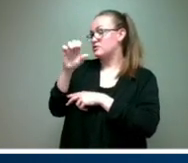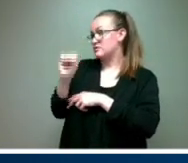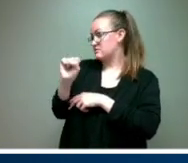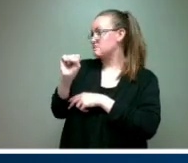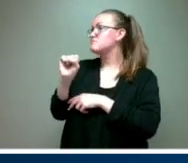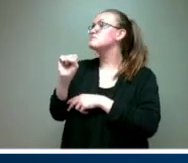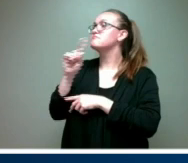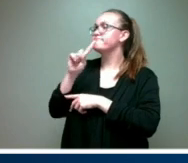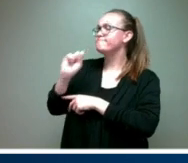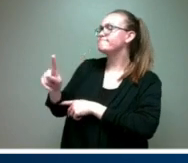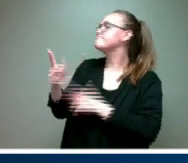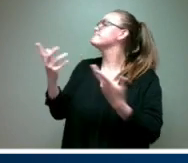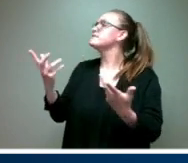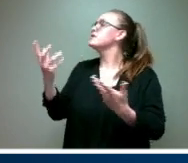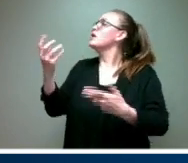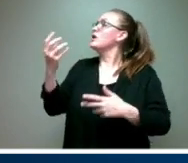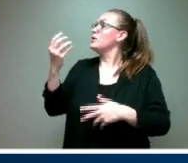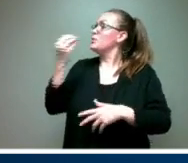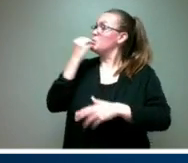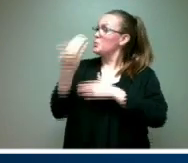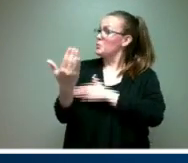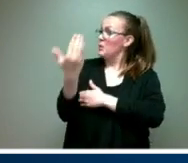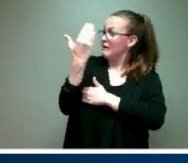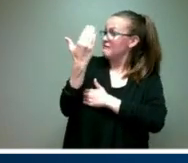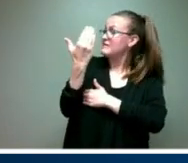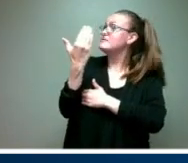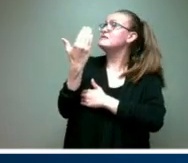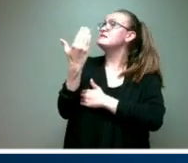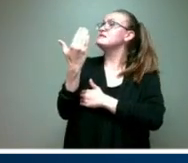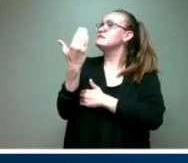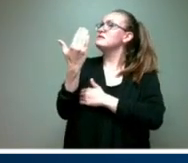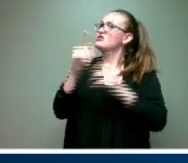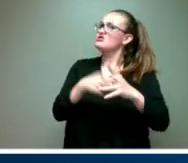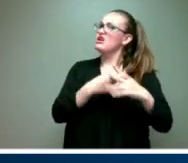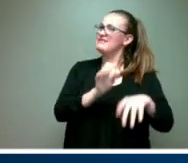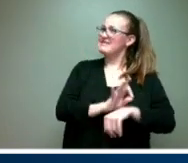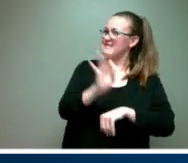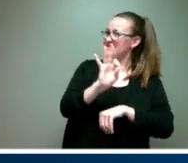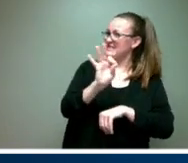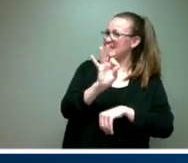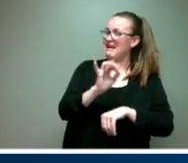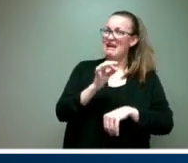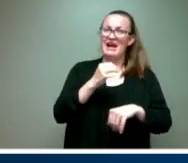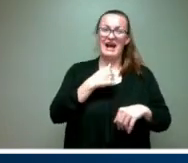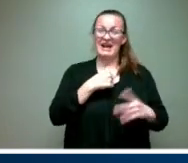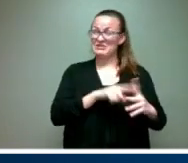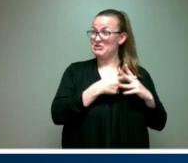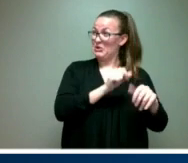don't start distributing breakfast until after I have to be logged in for work from my home.